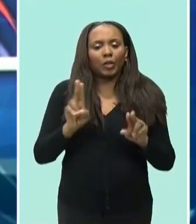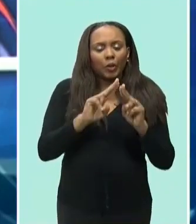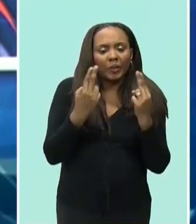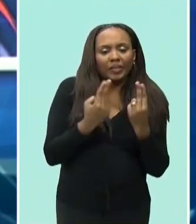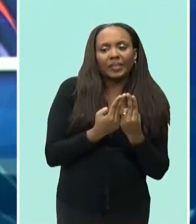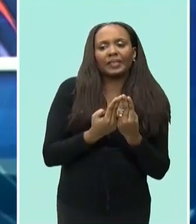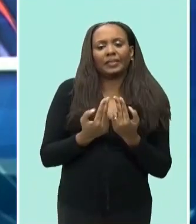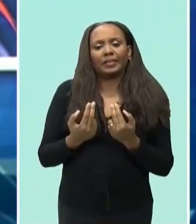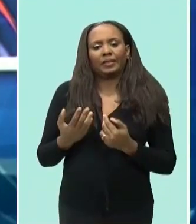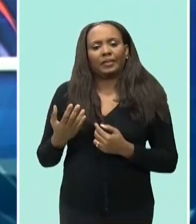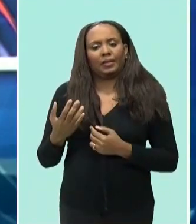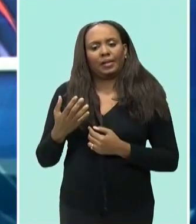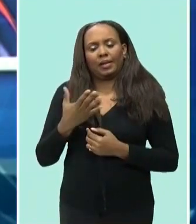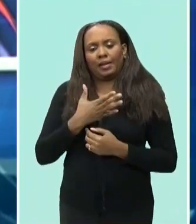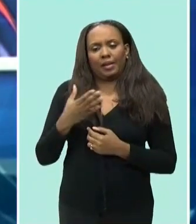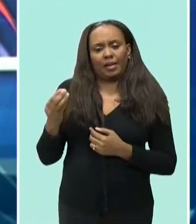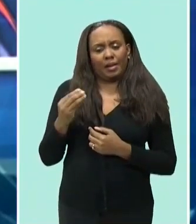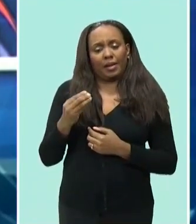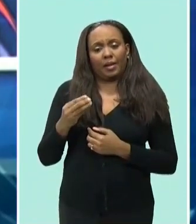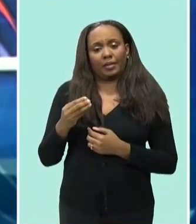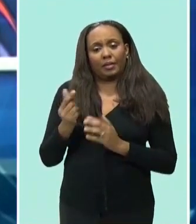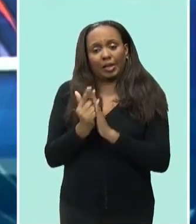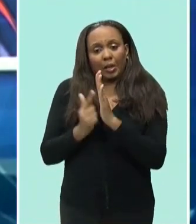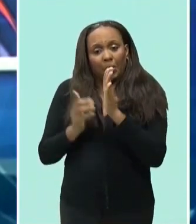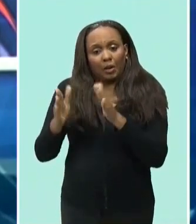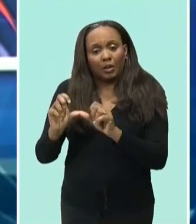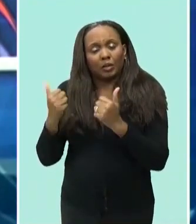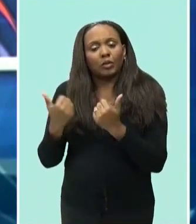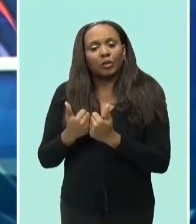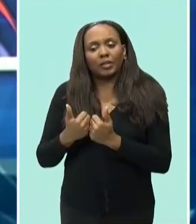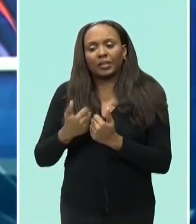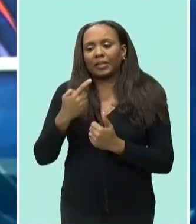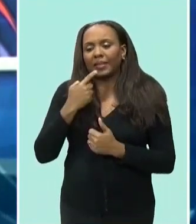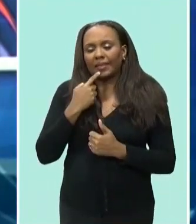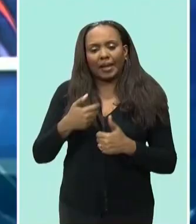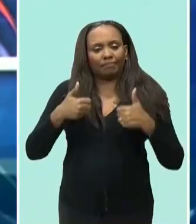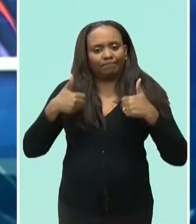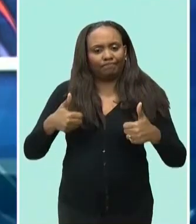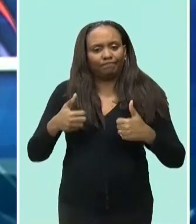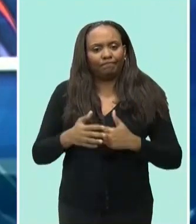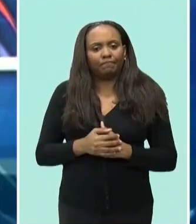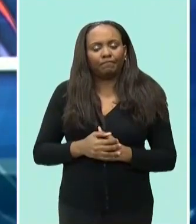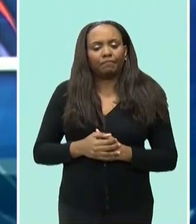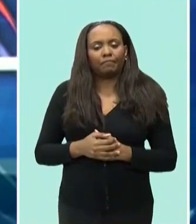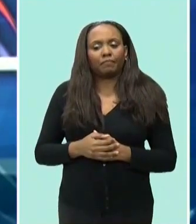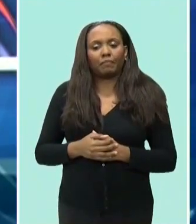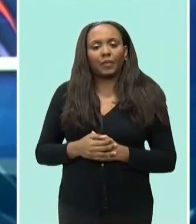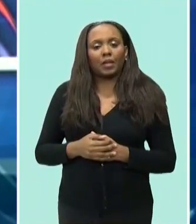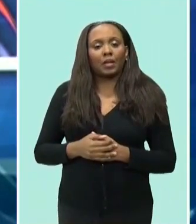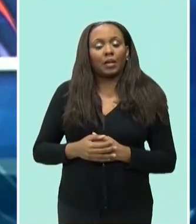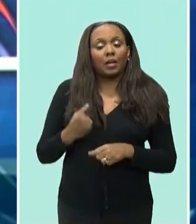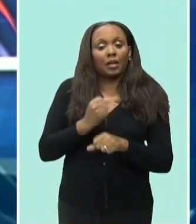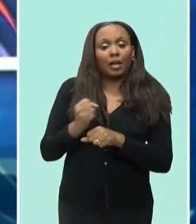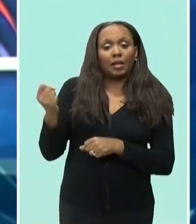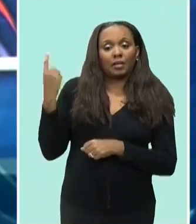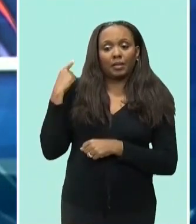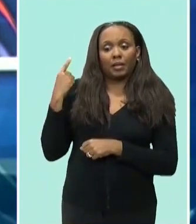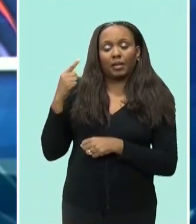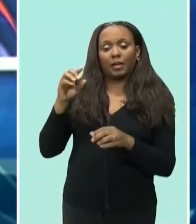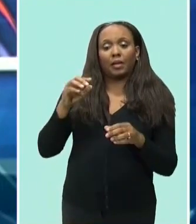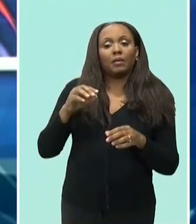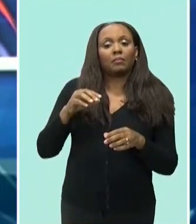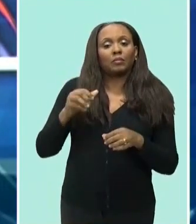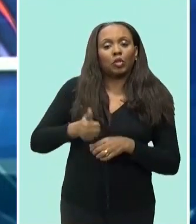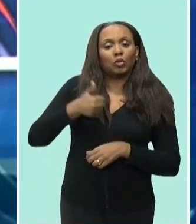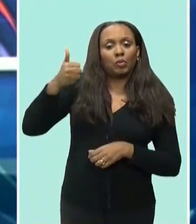Operations resumed at the White Park Road complex on Monday after being temporarily relocated to Manor Lodge last year. Registrar